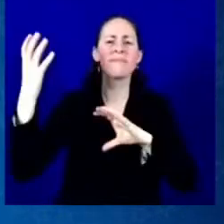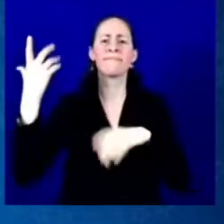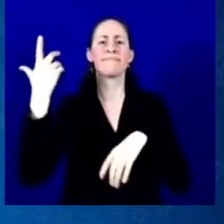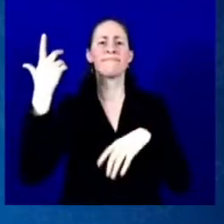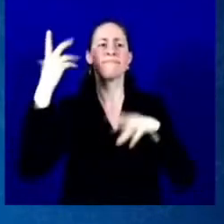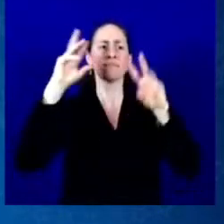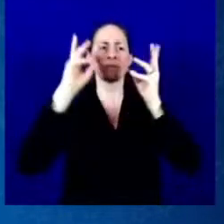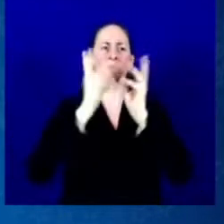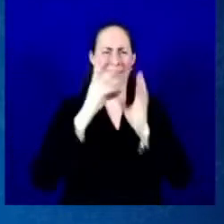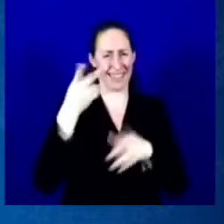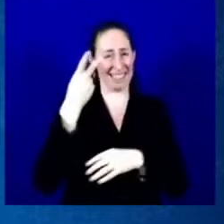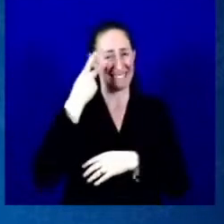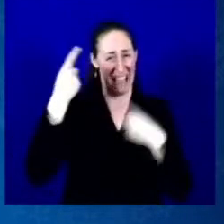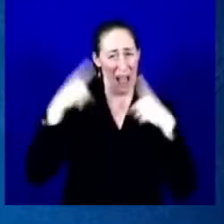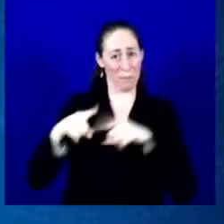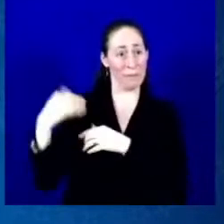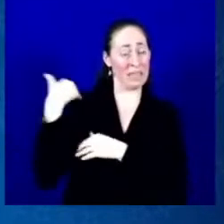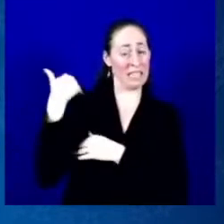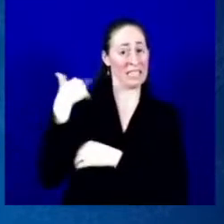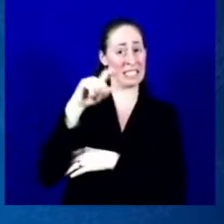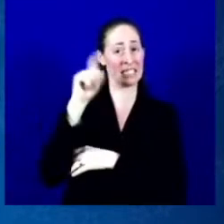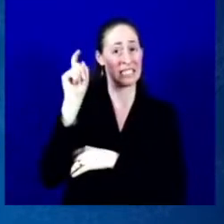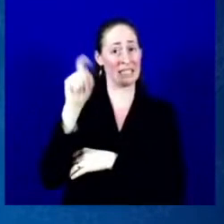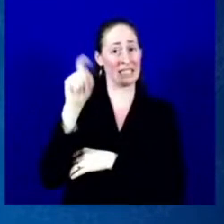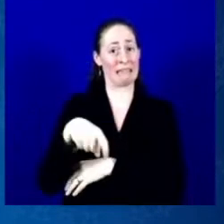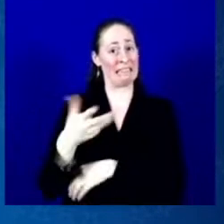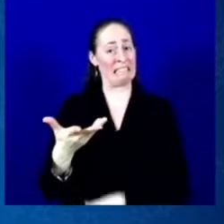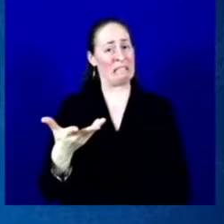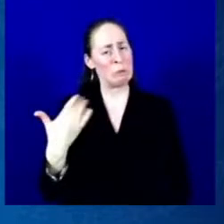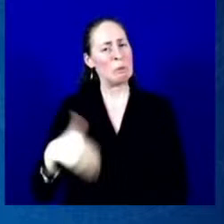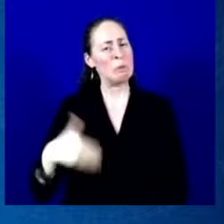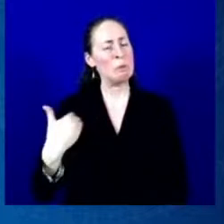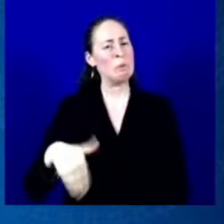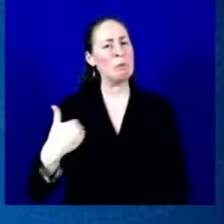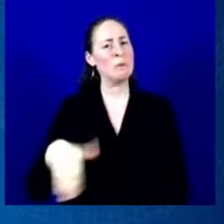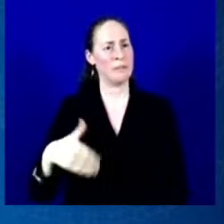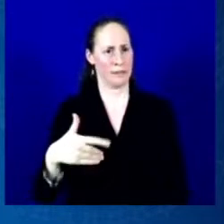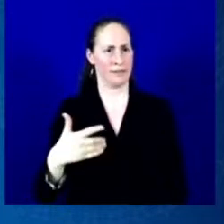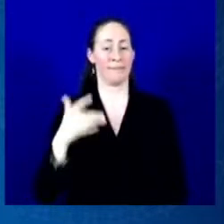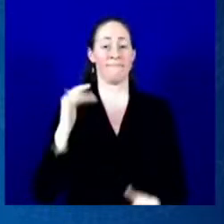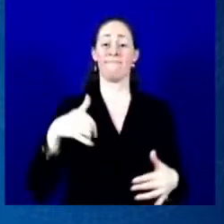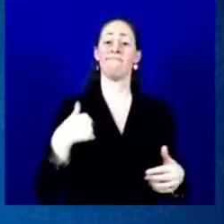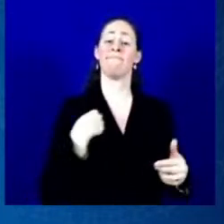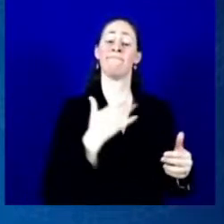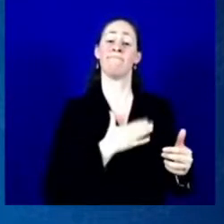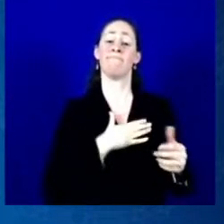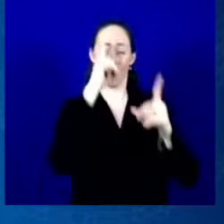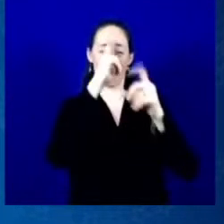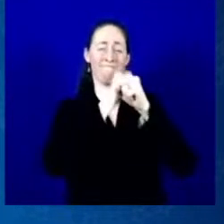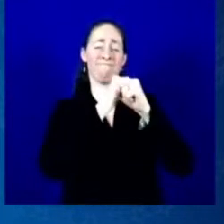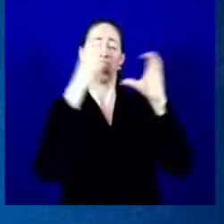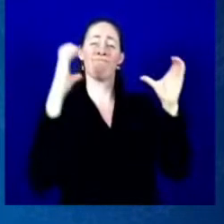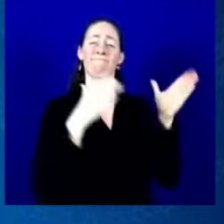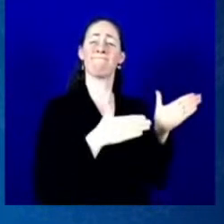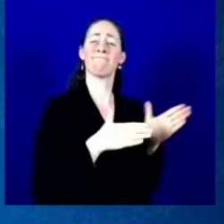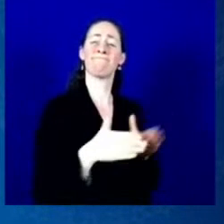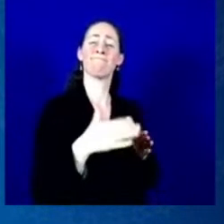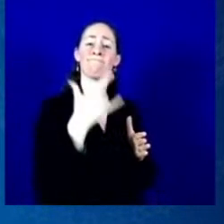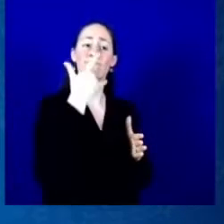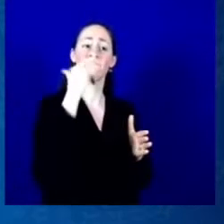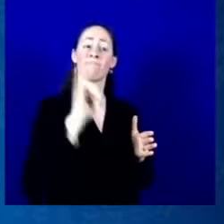winter storms. The American Jobs Plan will create jobs that lay thousands of miles of transmission lines needed to build